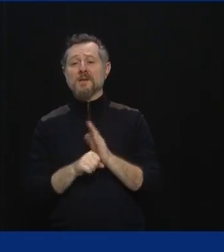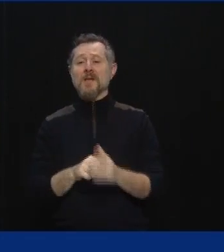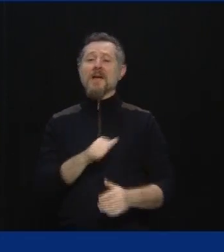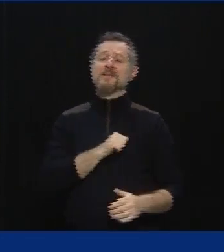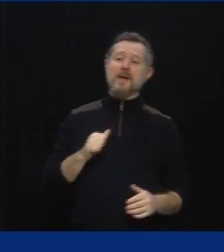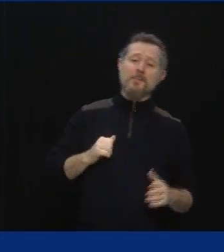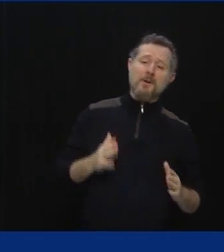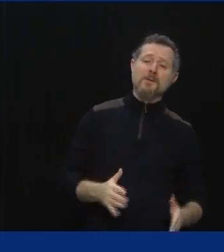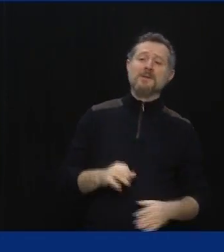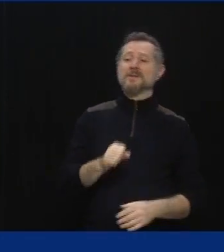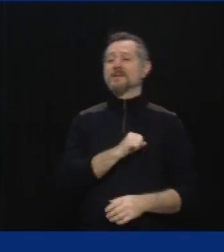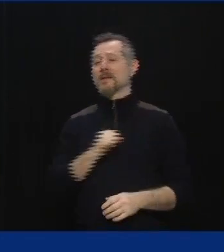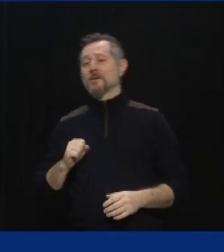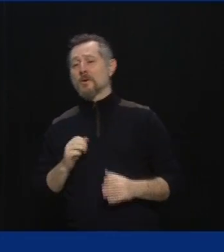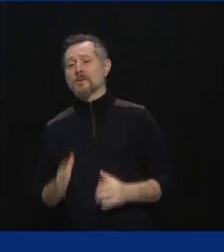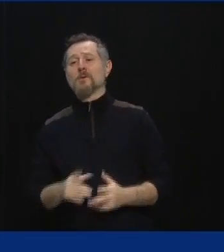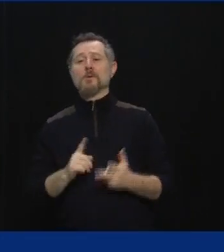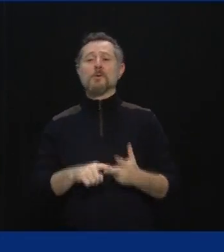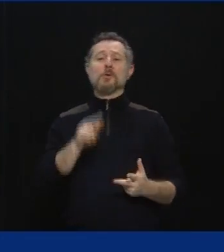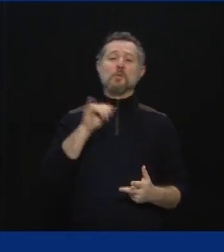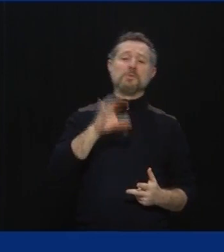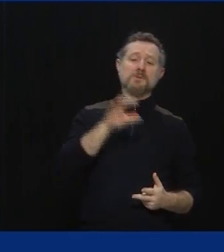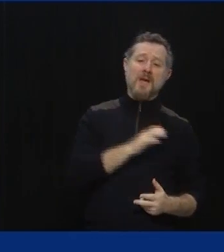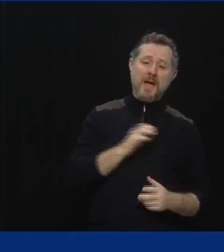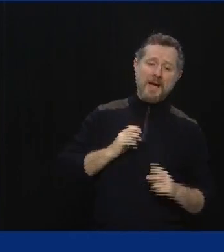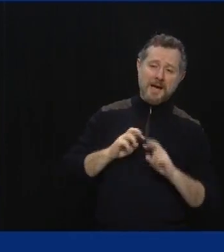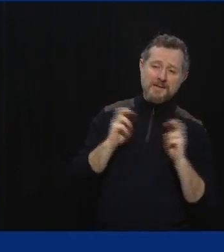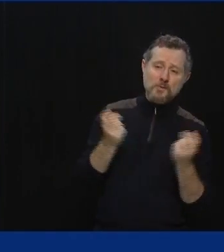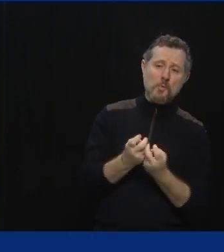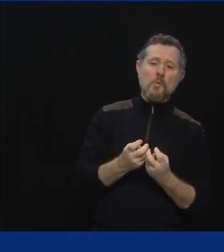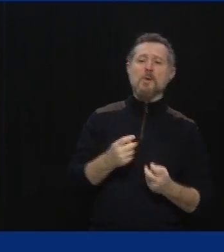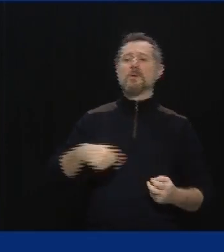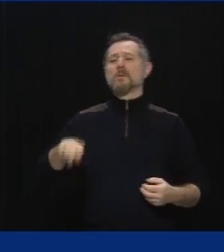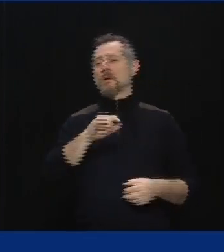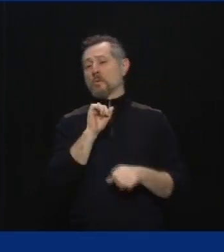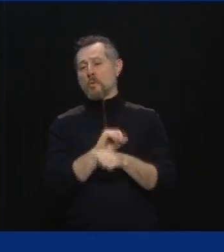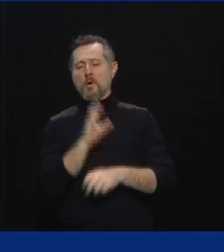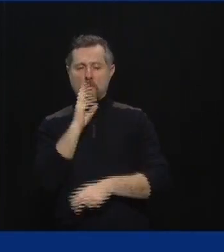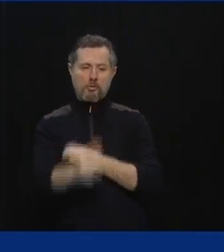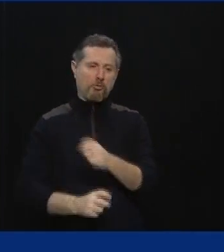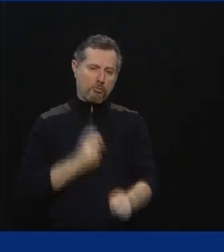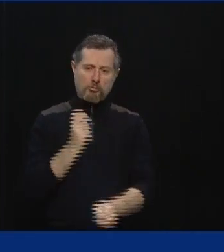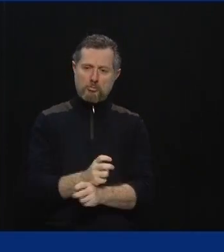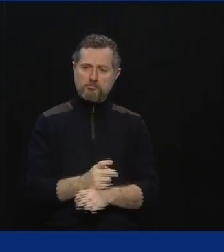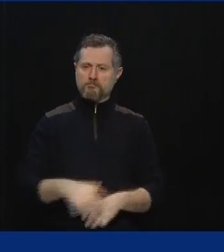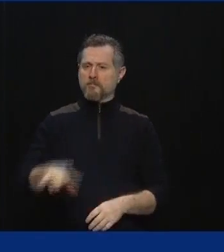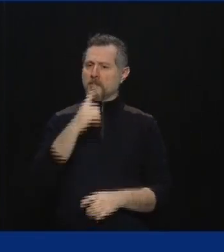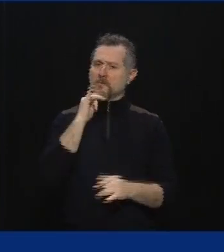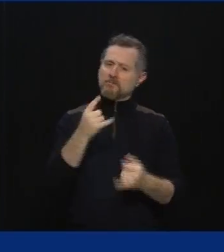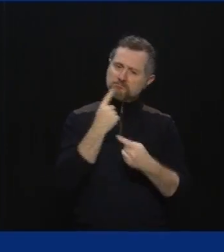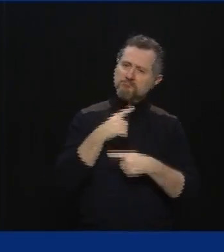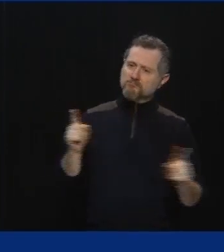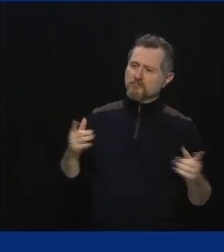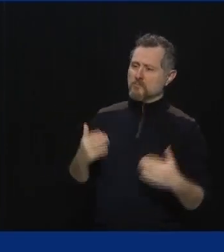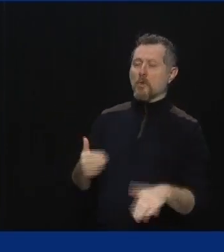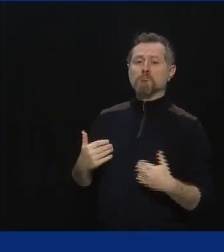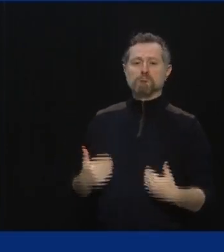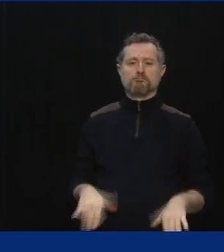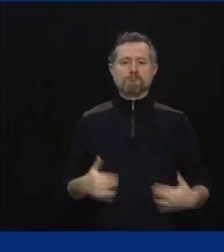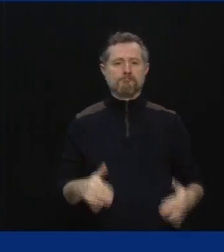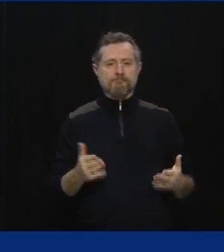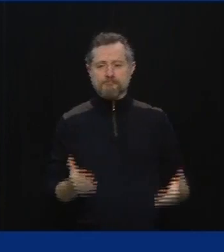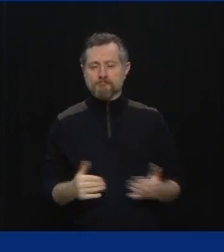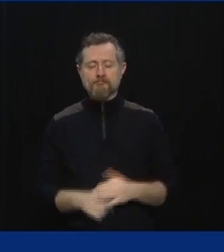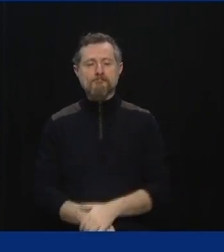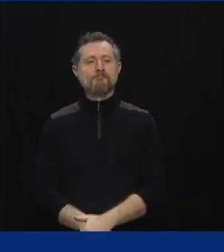Senate, and New York City Council, the hard work of each of you brought to sustain this project was incredible. Thank